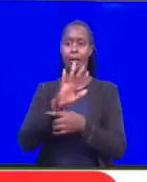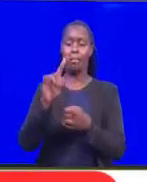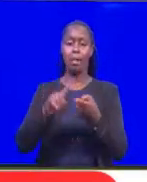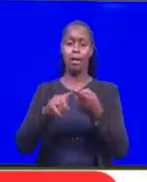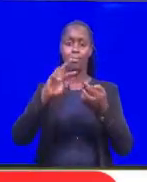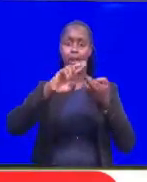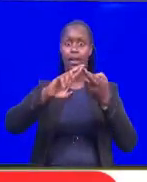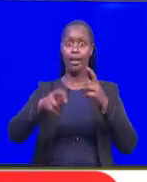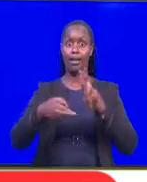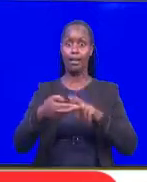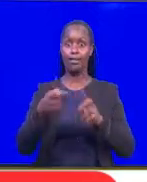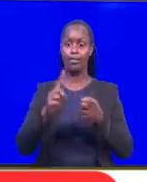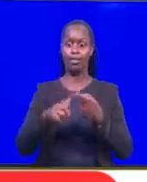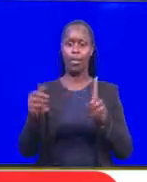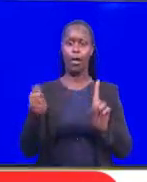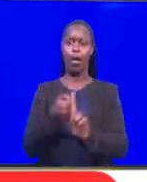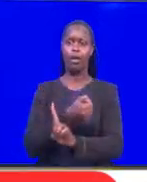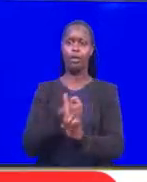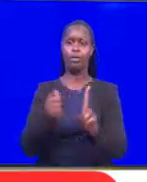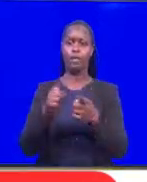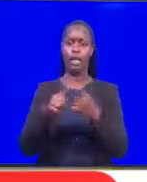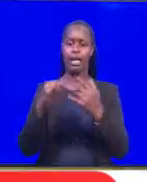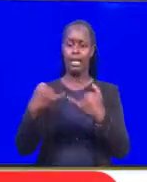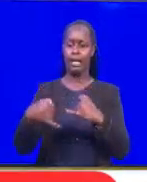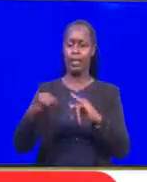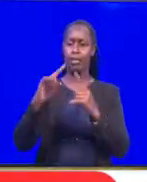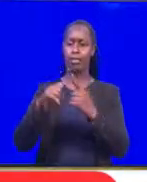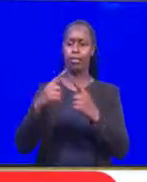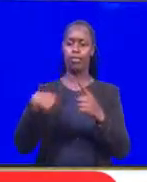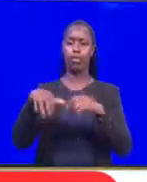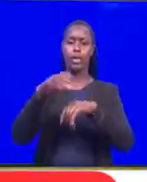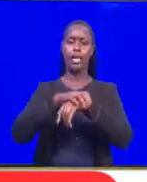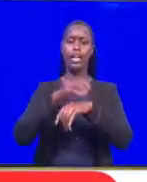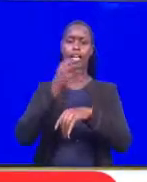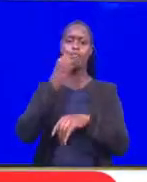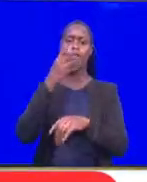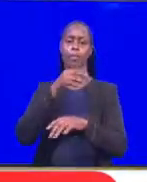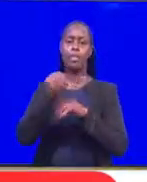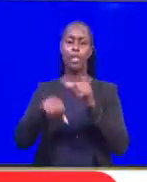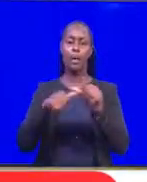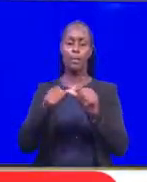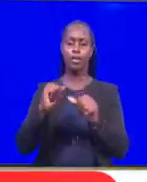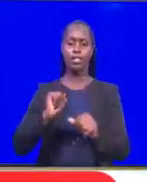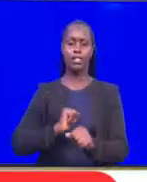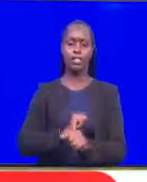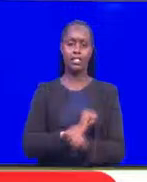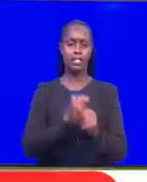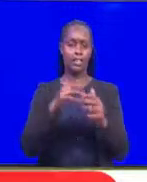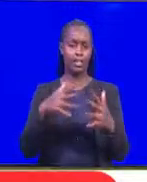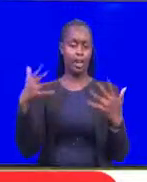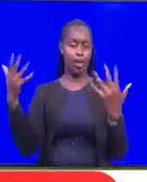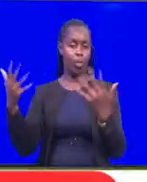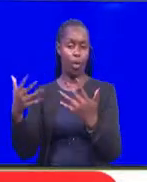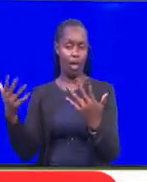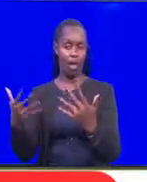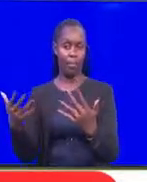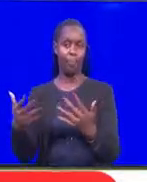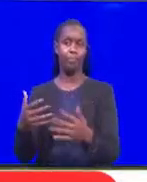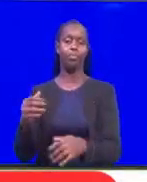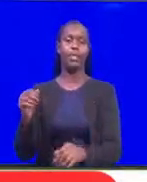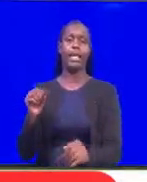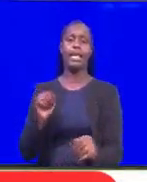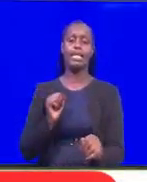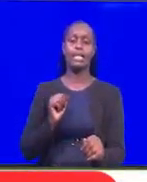relatives to harassment and assault in an attempt to extract information regarding the senator's whereabouts. Isidore Omtatah, the senator's